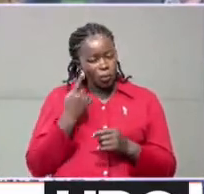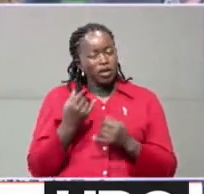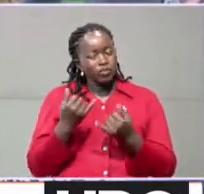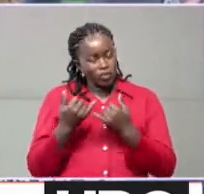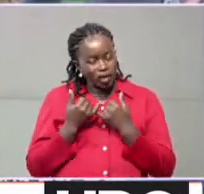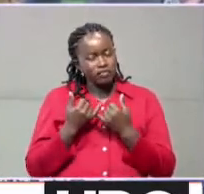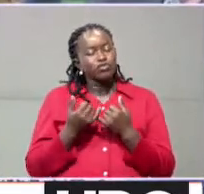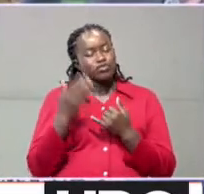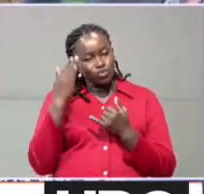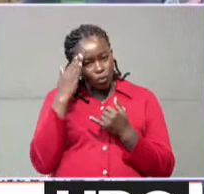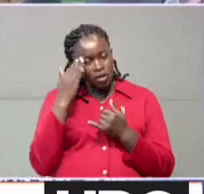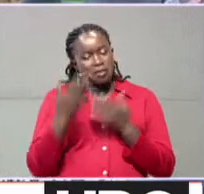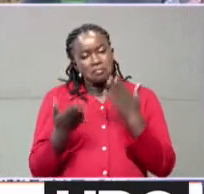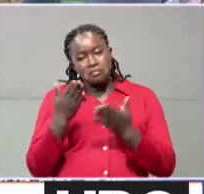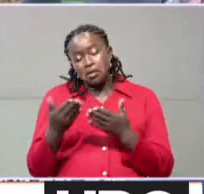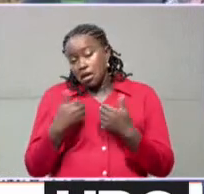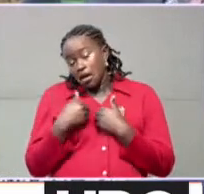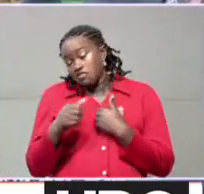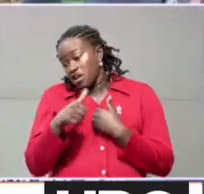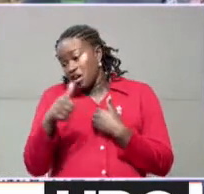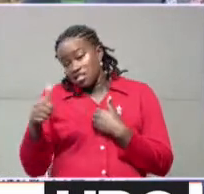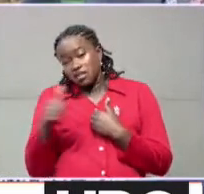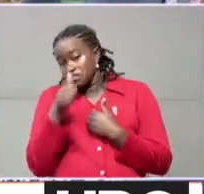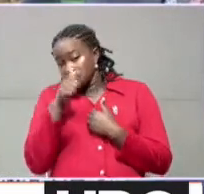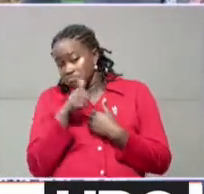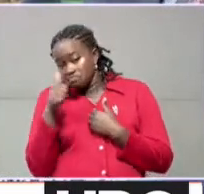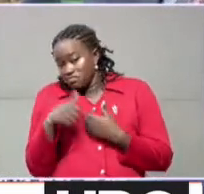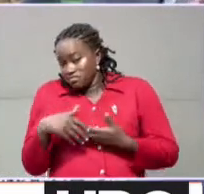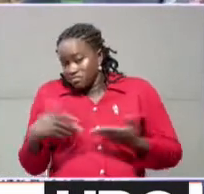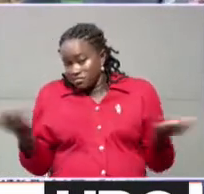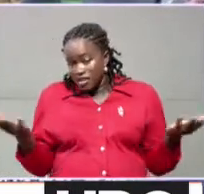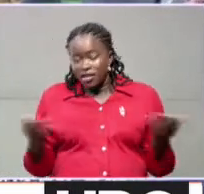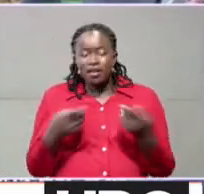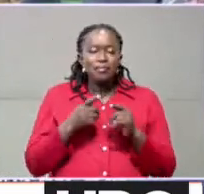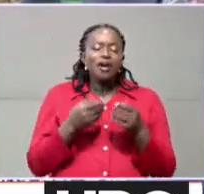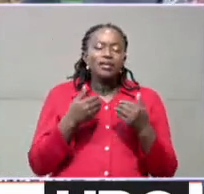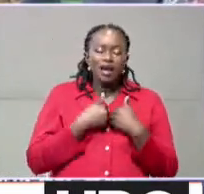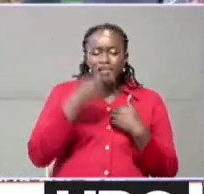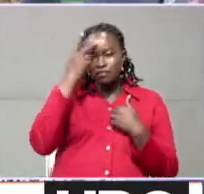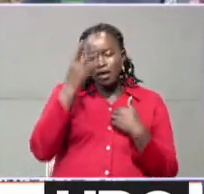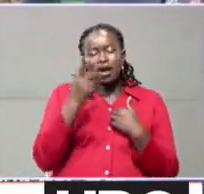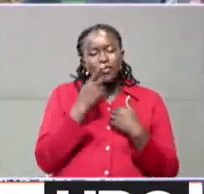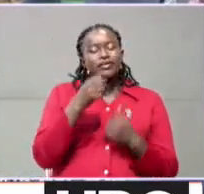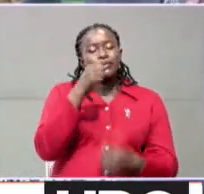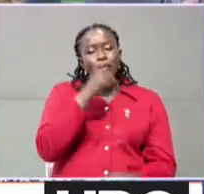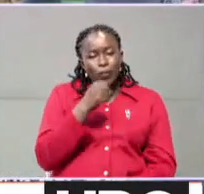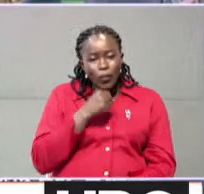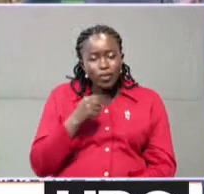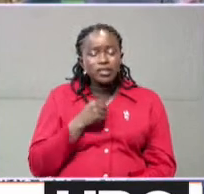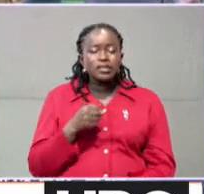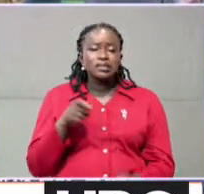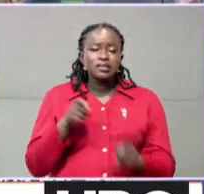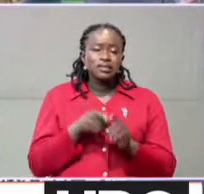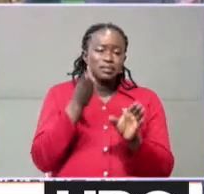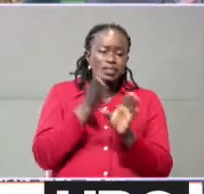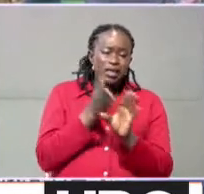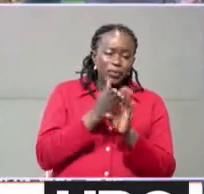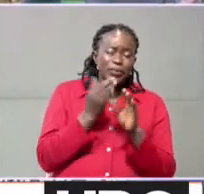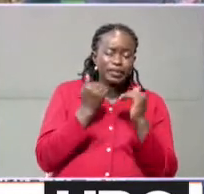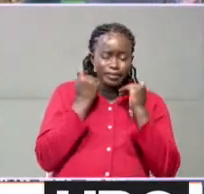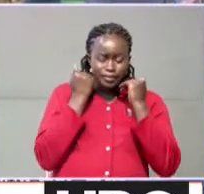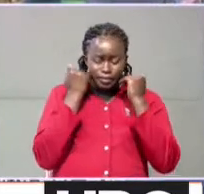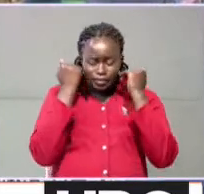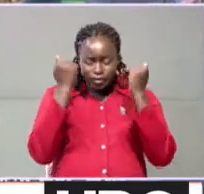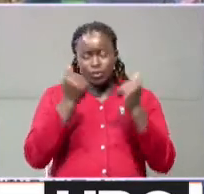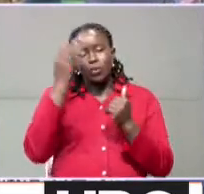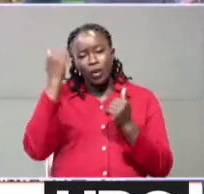yes because he may be having others he has very aged parents who are already psychologically tortured because they